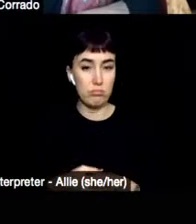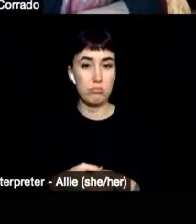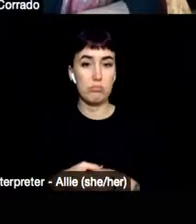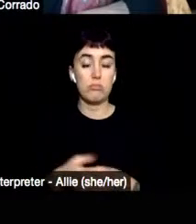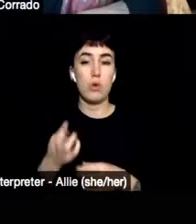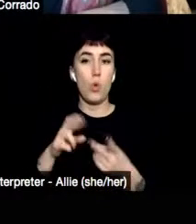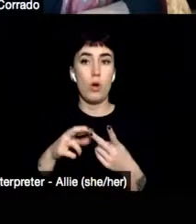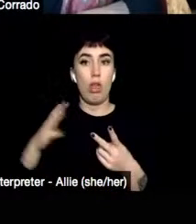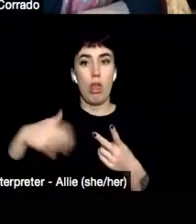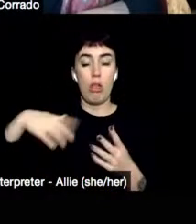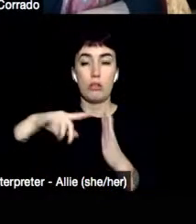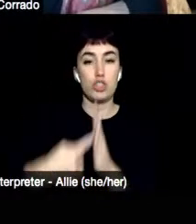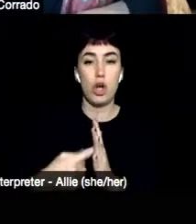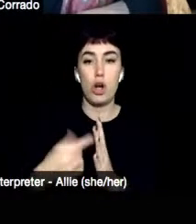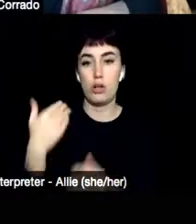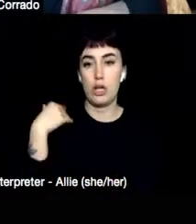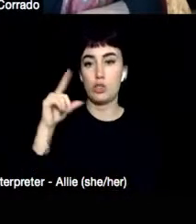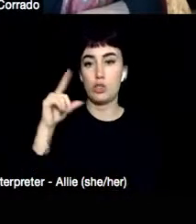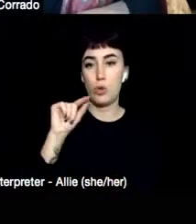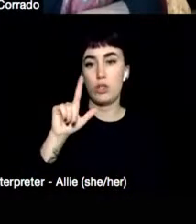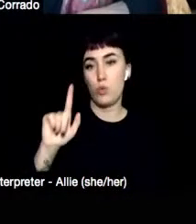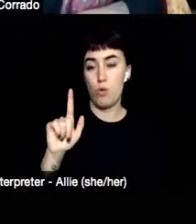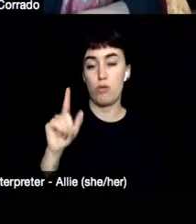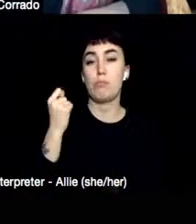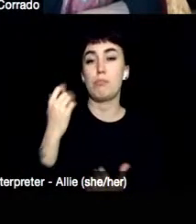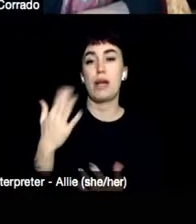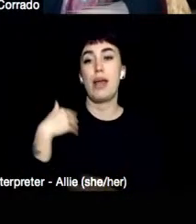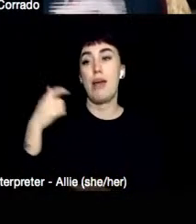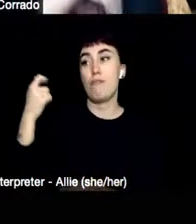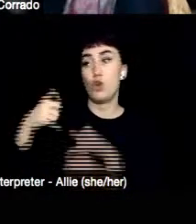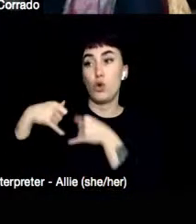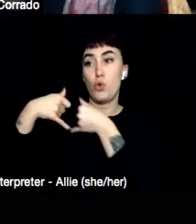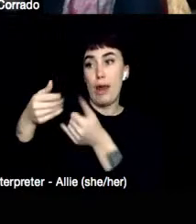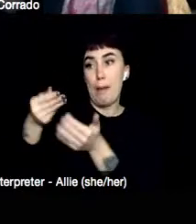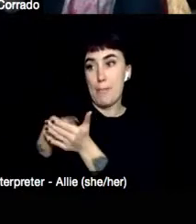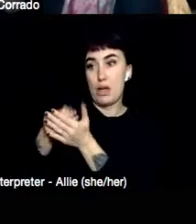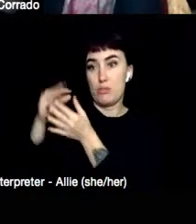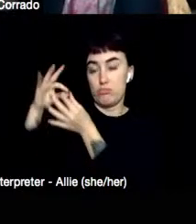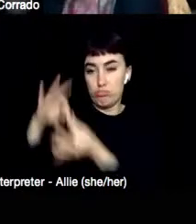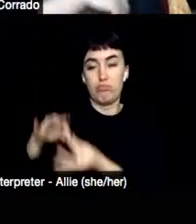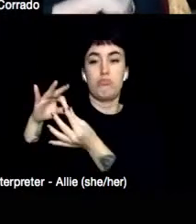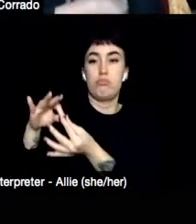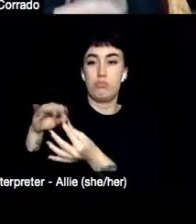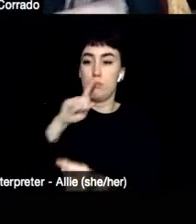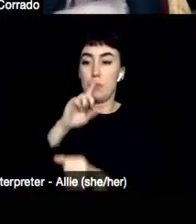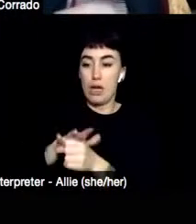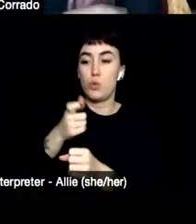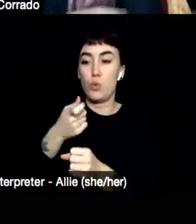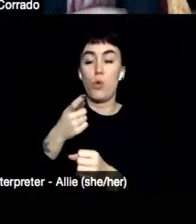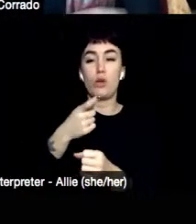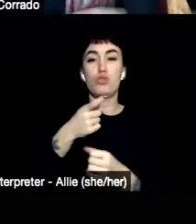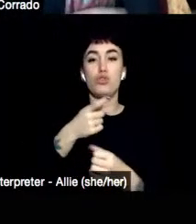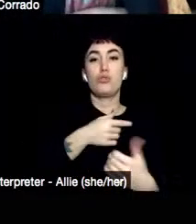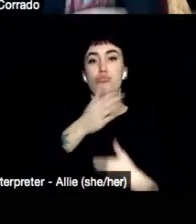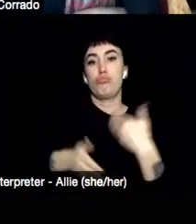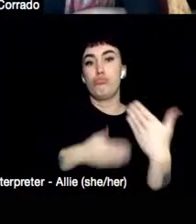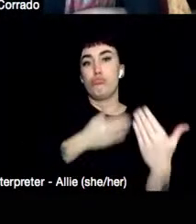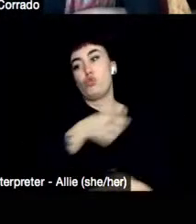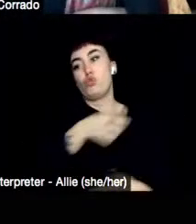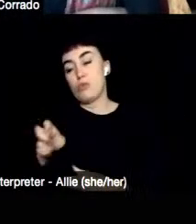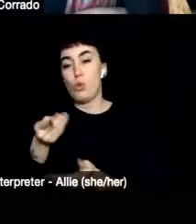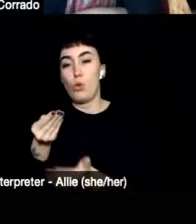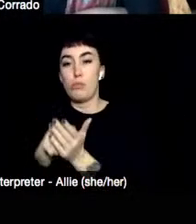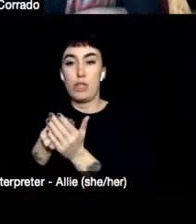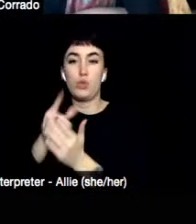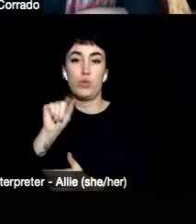even started in 2021, many of which have grant funding tied to them. So we want to roll those funds into the 2022